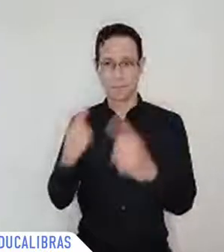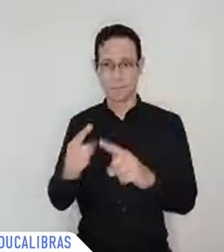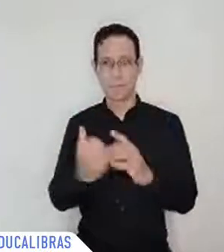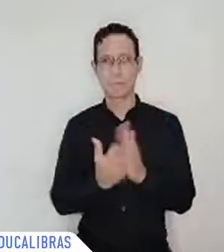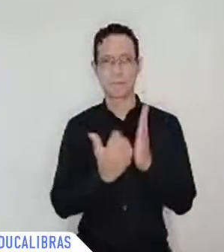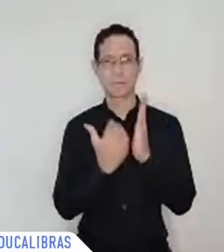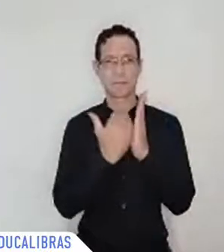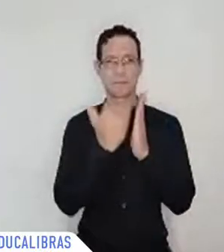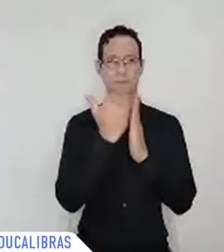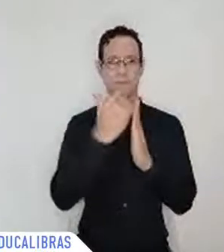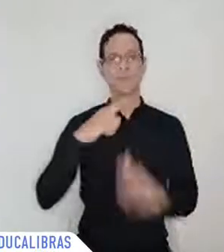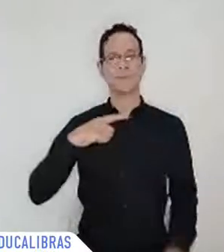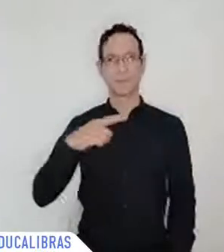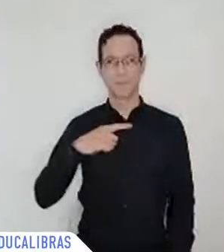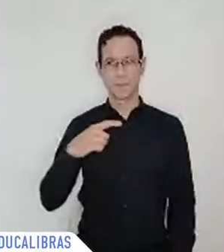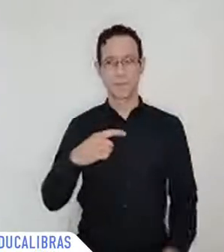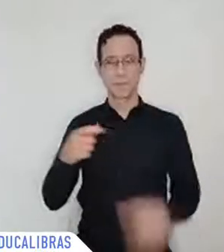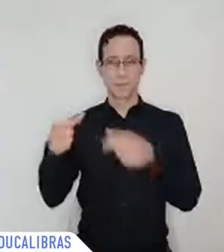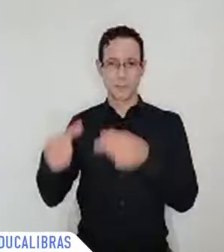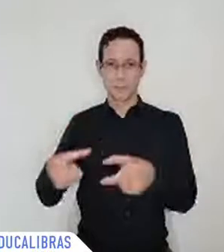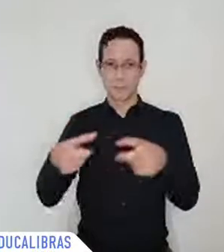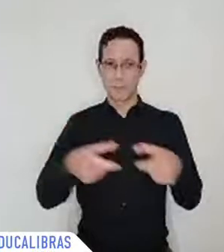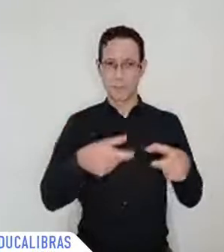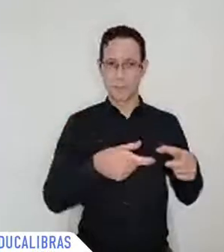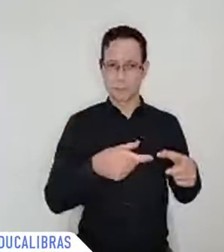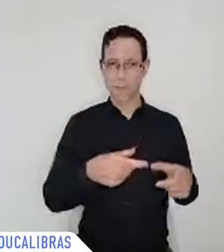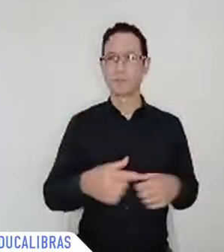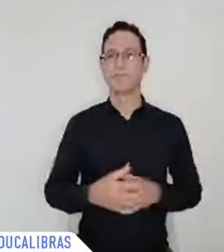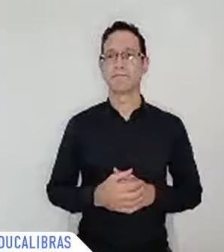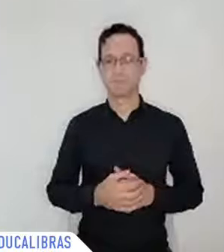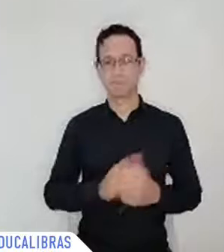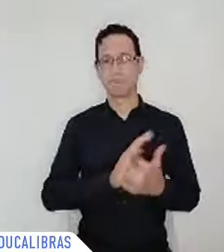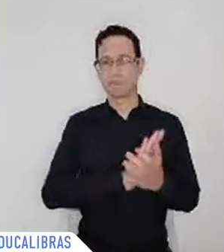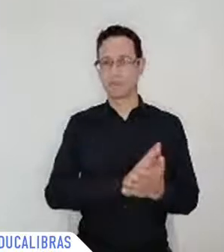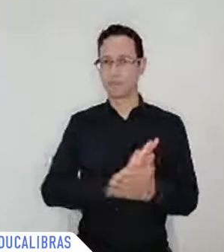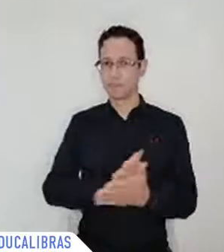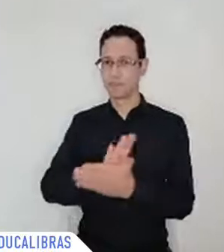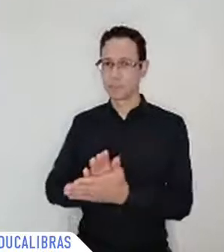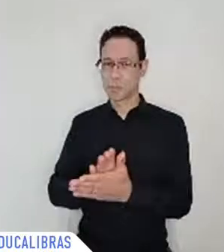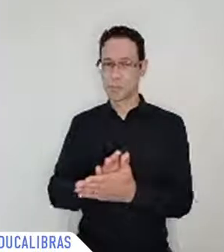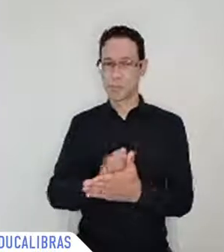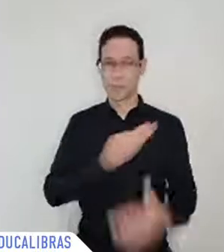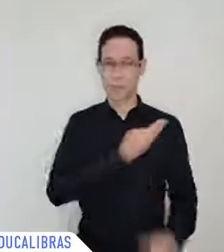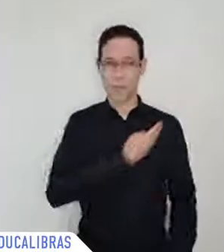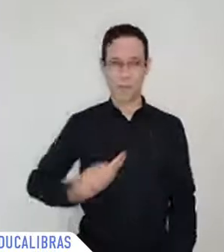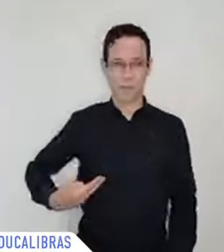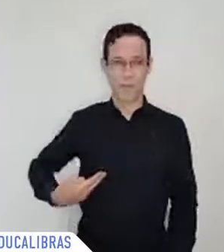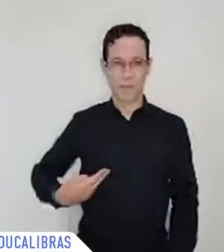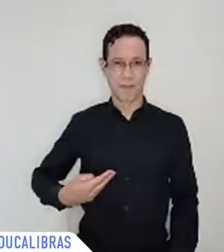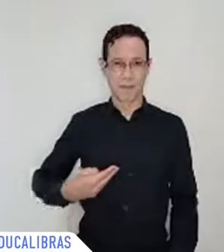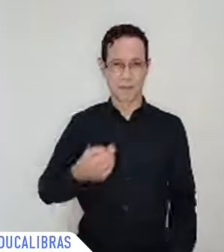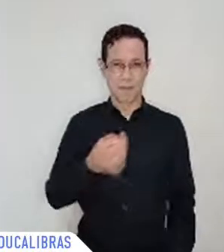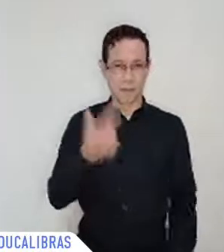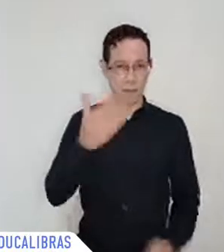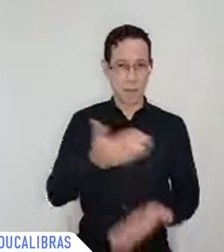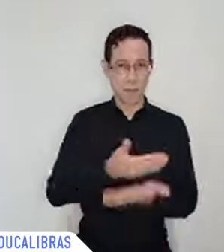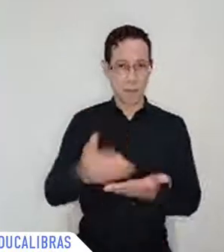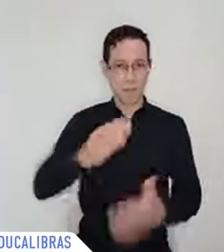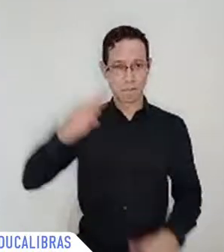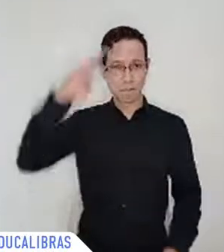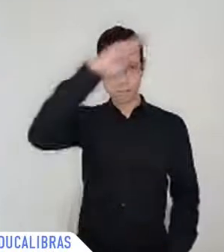suffering attacks at alarming levels. This space is suffering